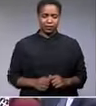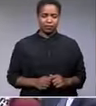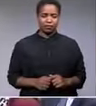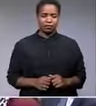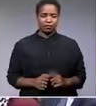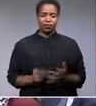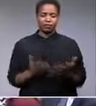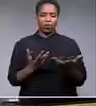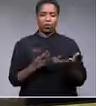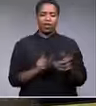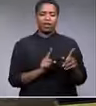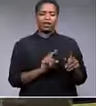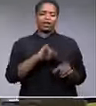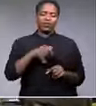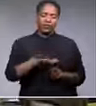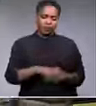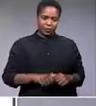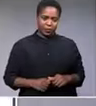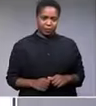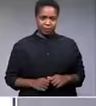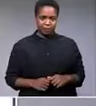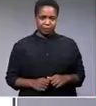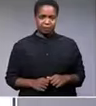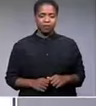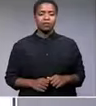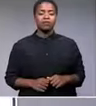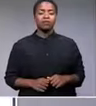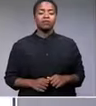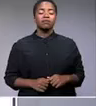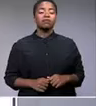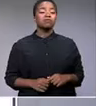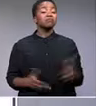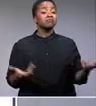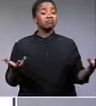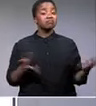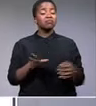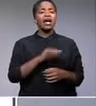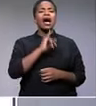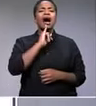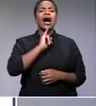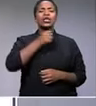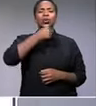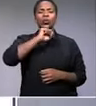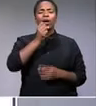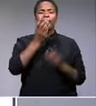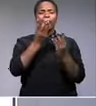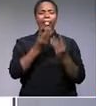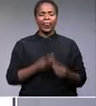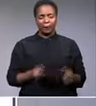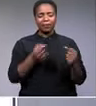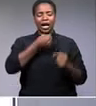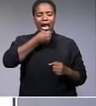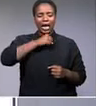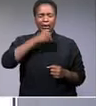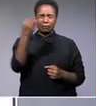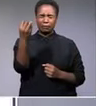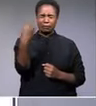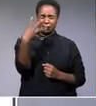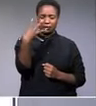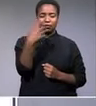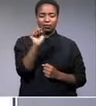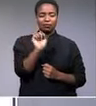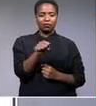Moluku Moloto, Johannesburg. Well, ice cream has been melting faster than even you can eat it as a heat wave grips